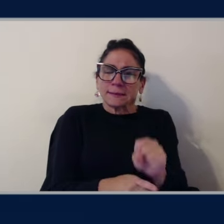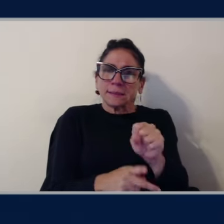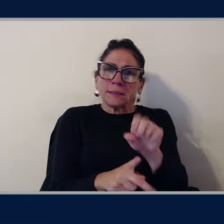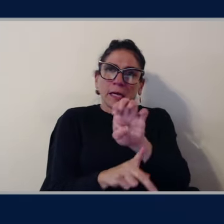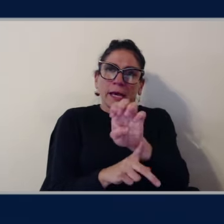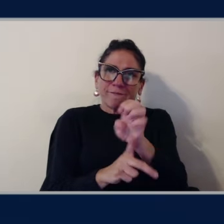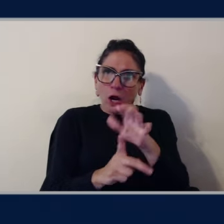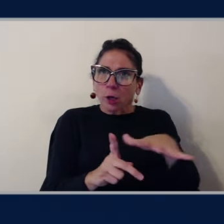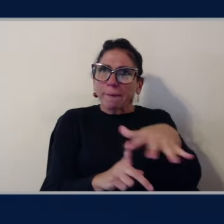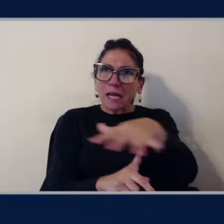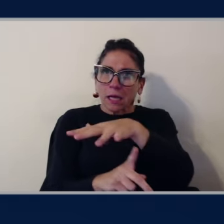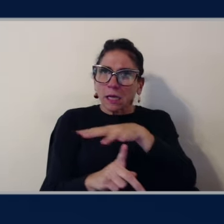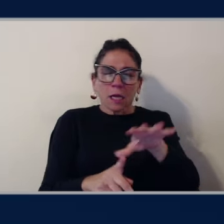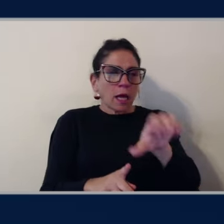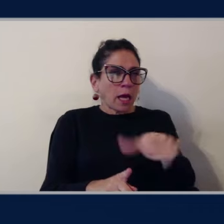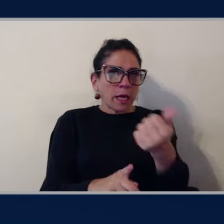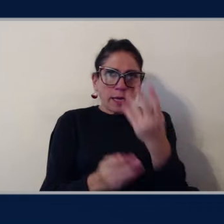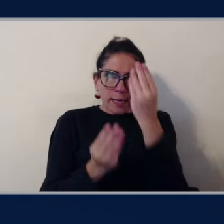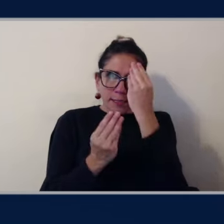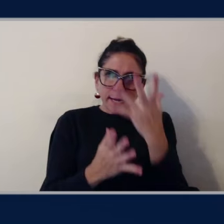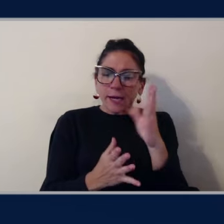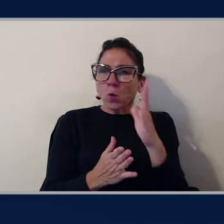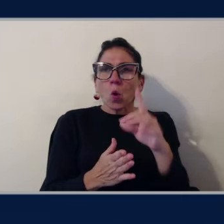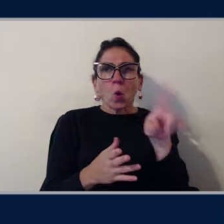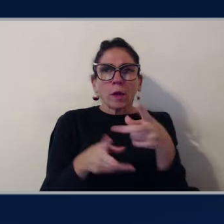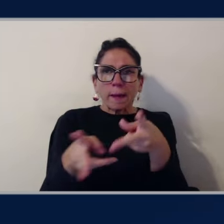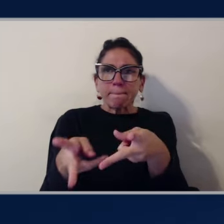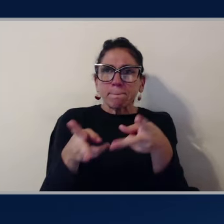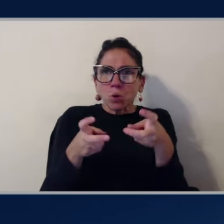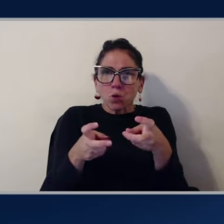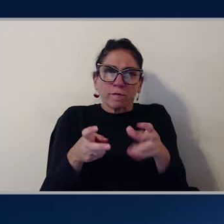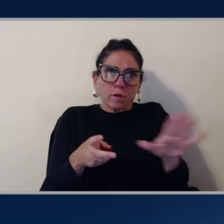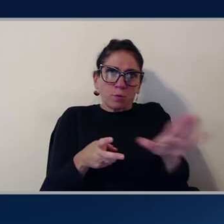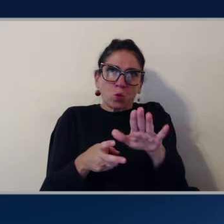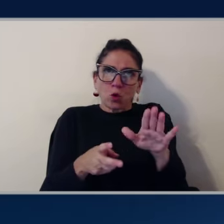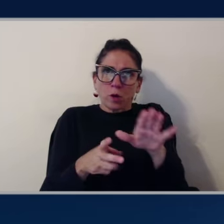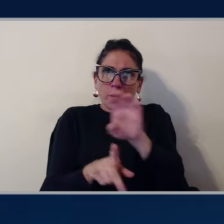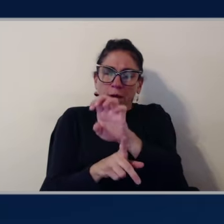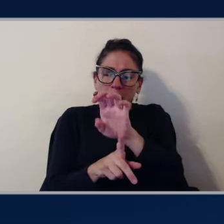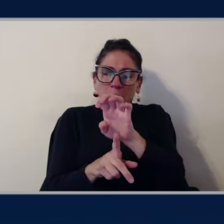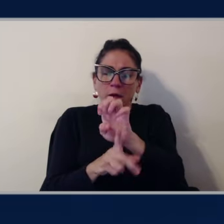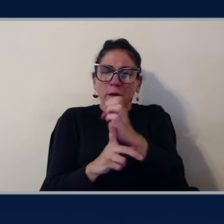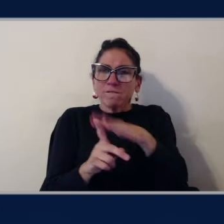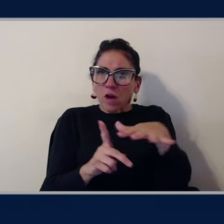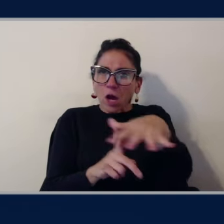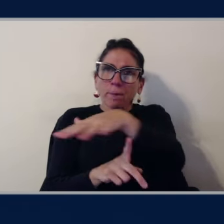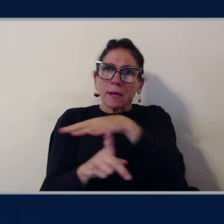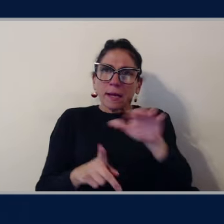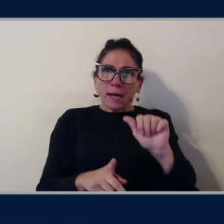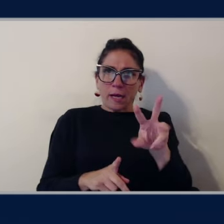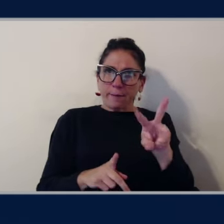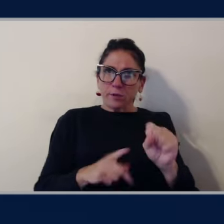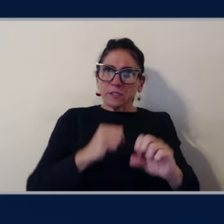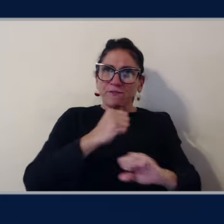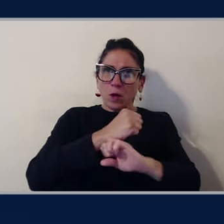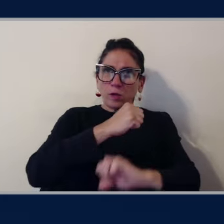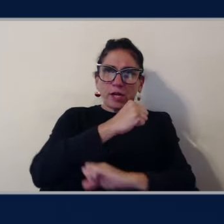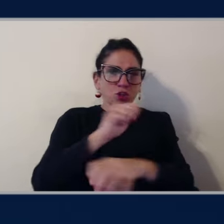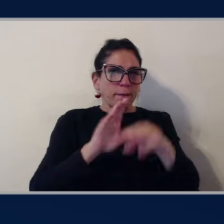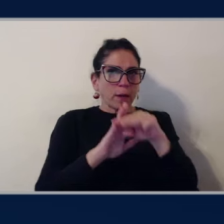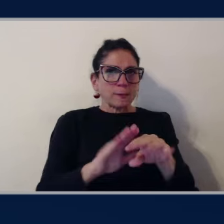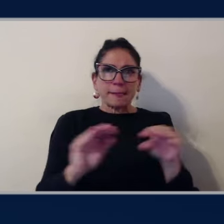that you might refer to, it's going to only pull from maybe your environment and the AWS foundational models and nothing